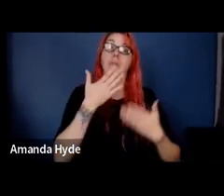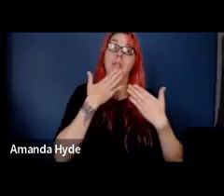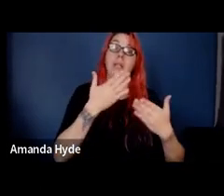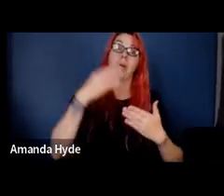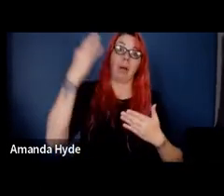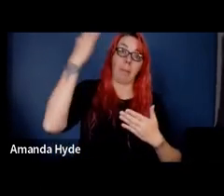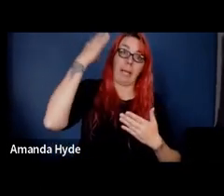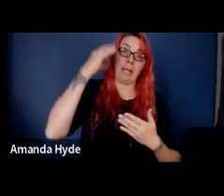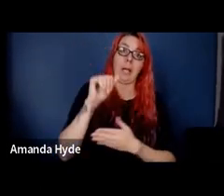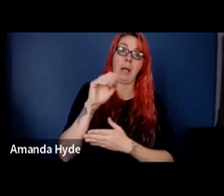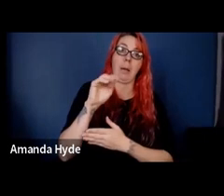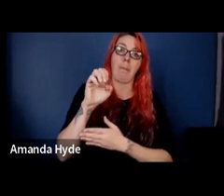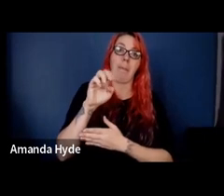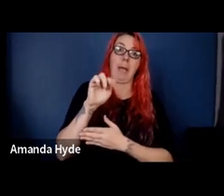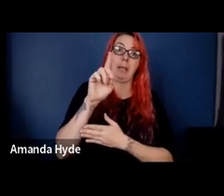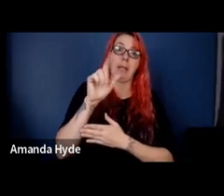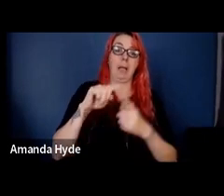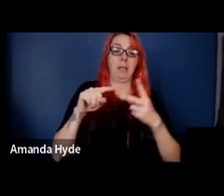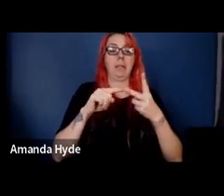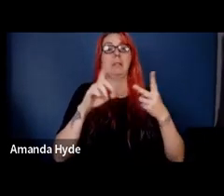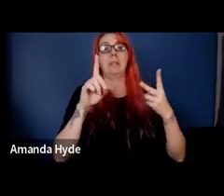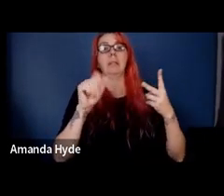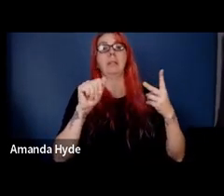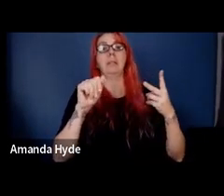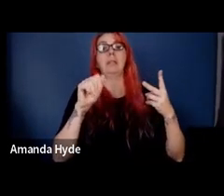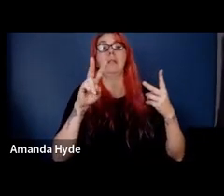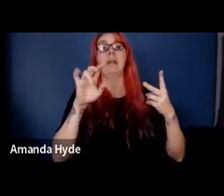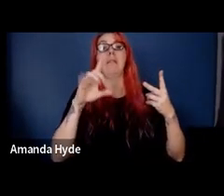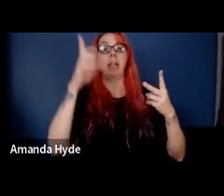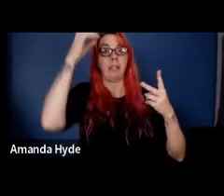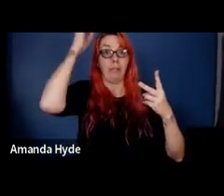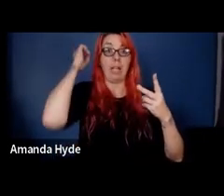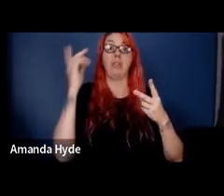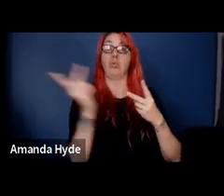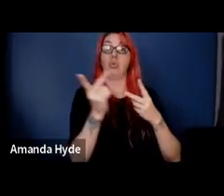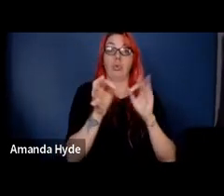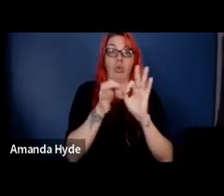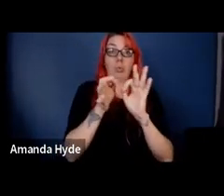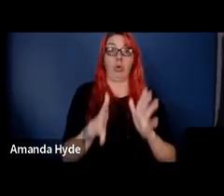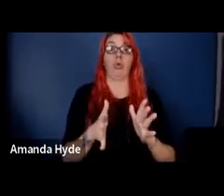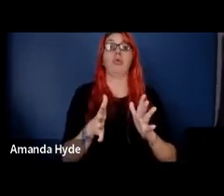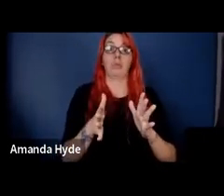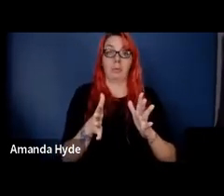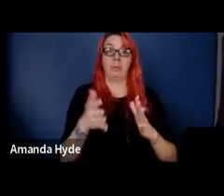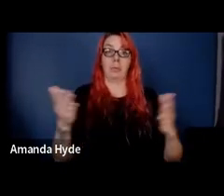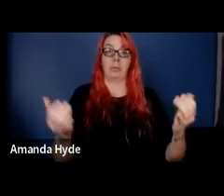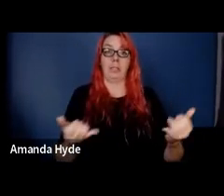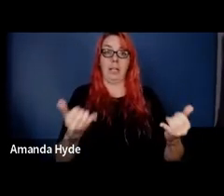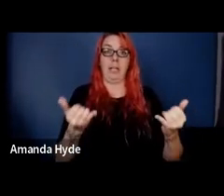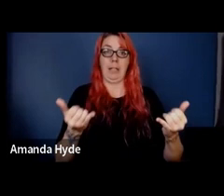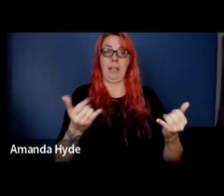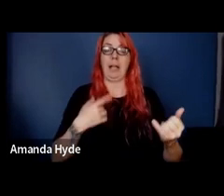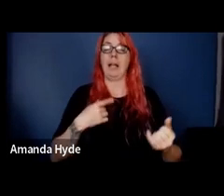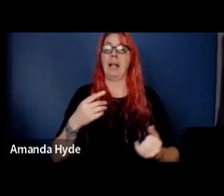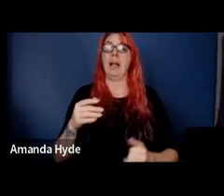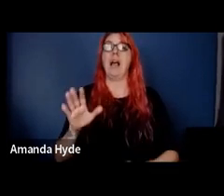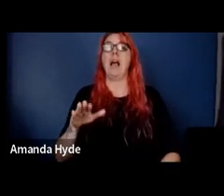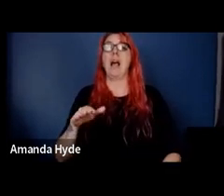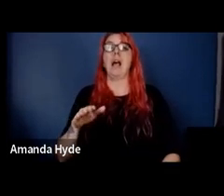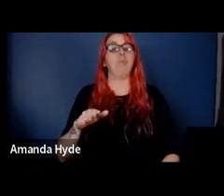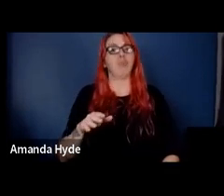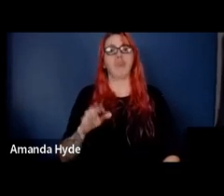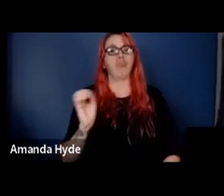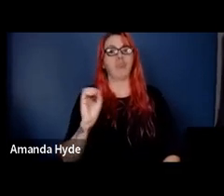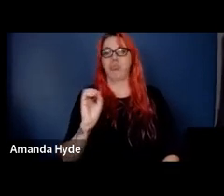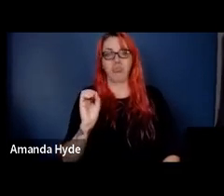Amanda and David as well, who are here supporting us with sign interpretation, ASL interpretation. And Amanda, I did see your hand raised. So I don't know if